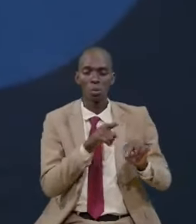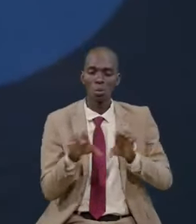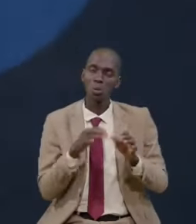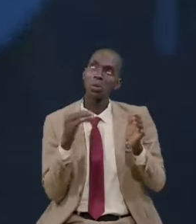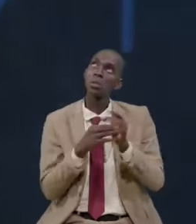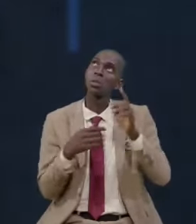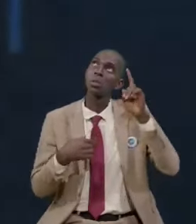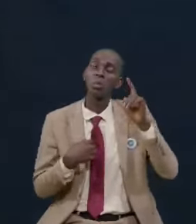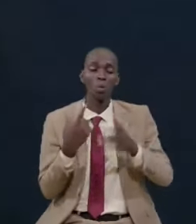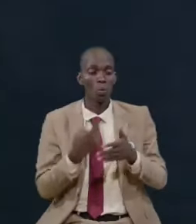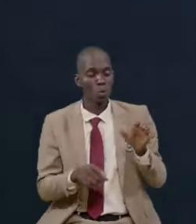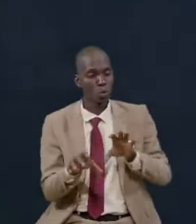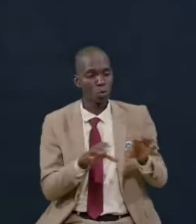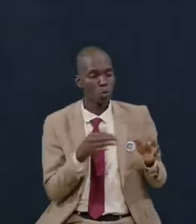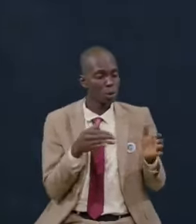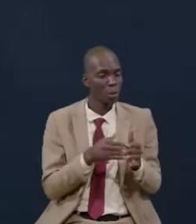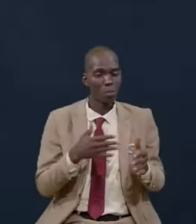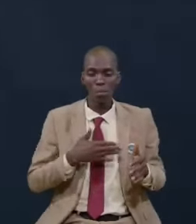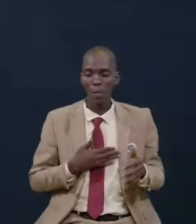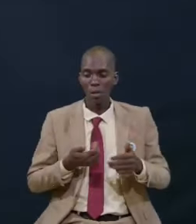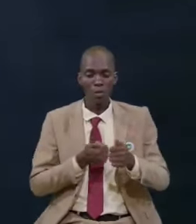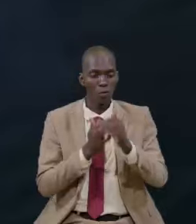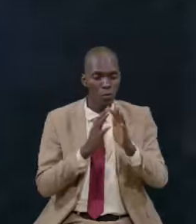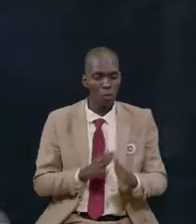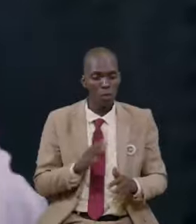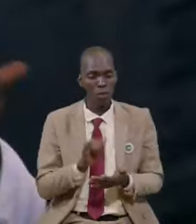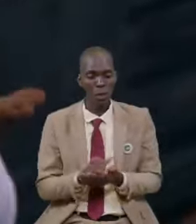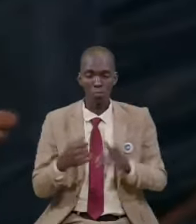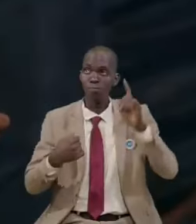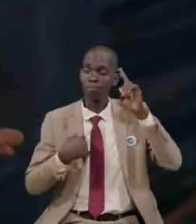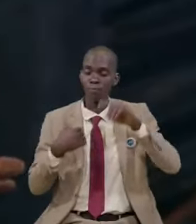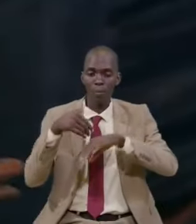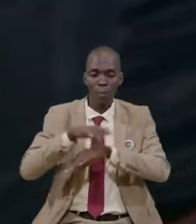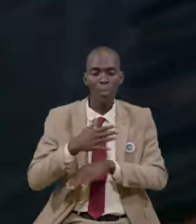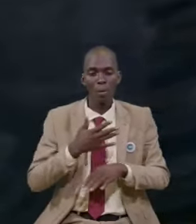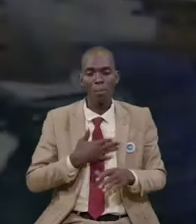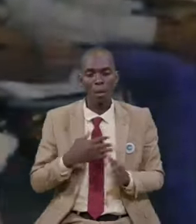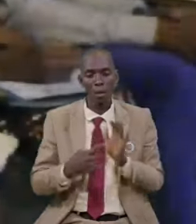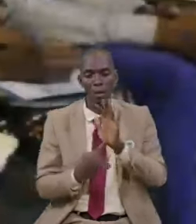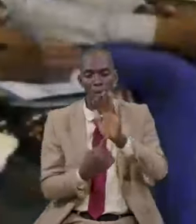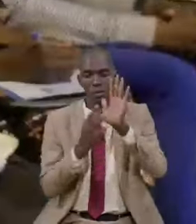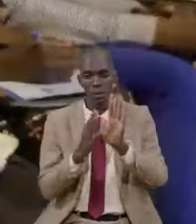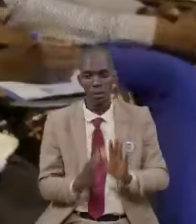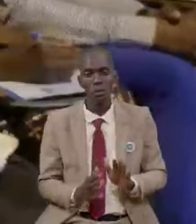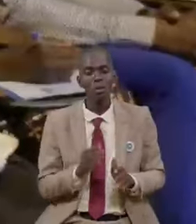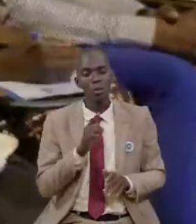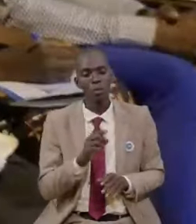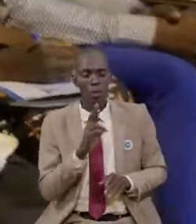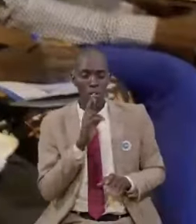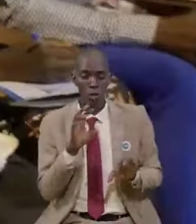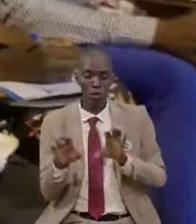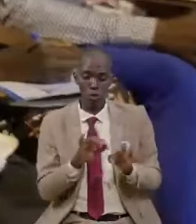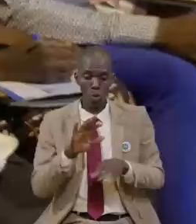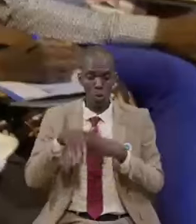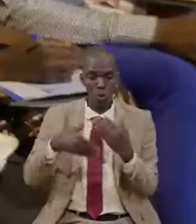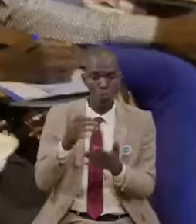apostles that I sent, my ambassadors that I sent, you are doing that against me. And so he